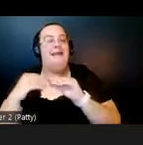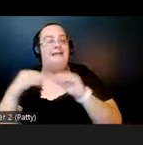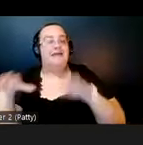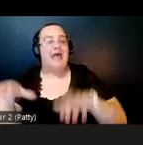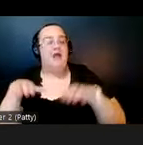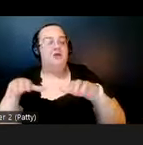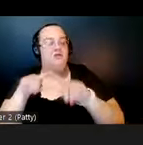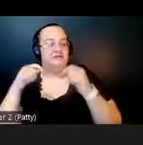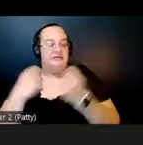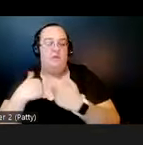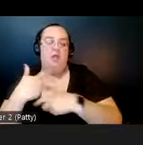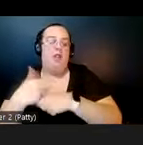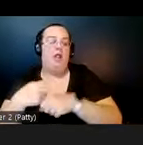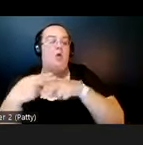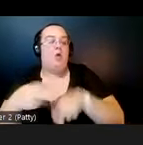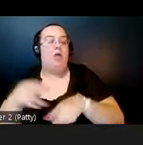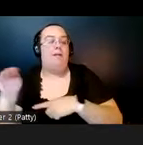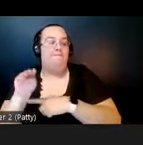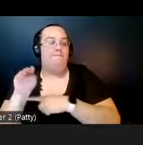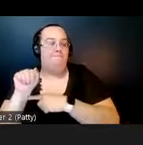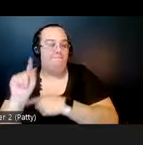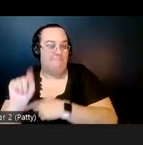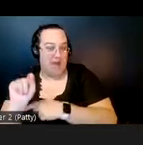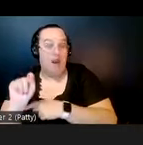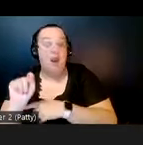teams, or the MATs. You know, the